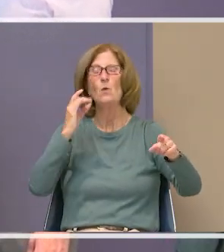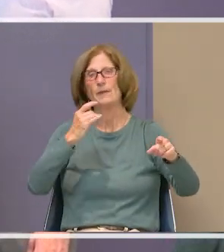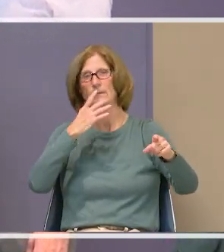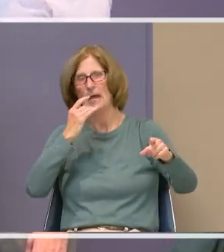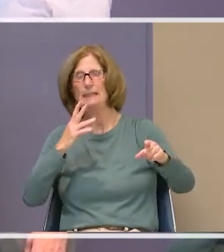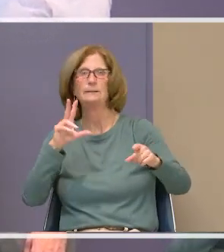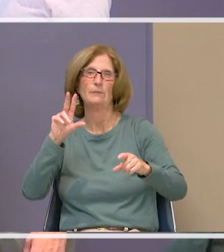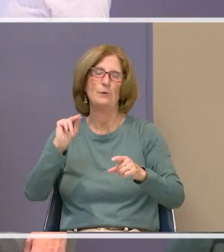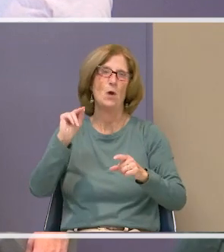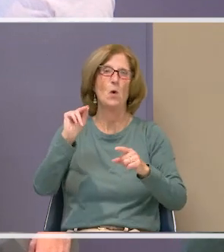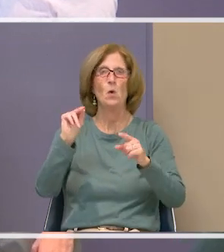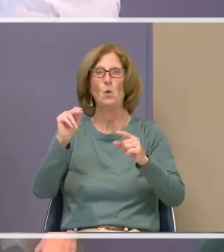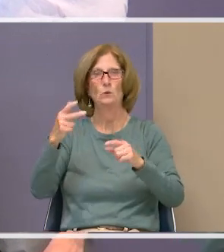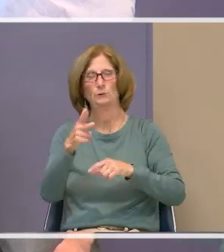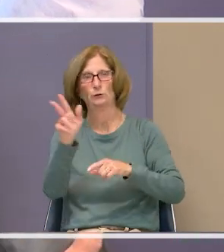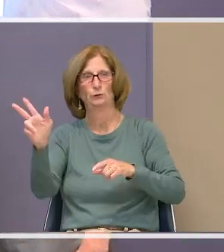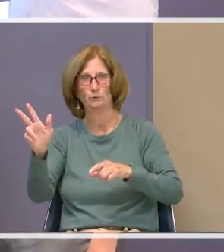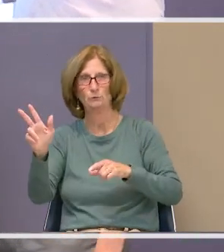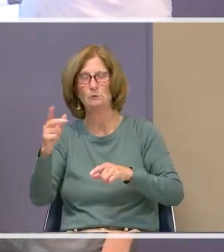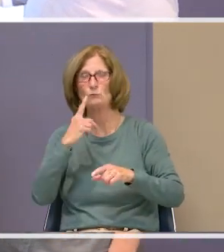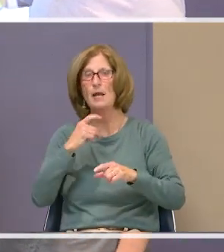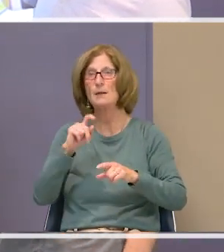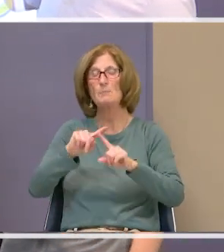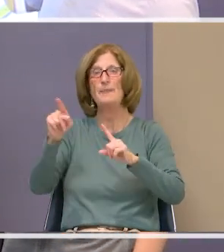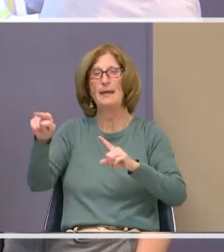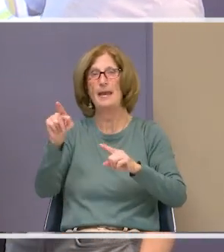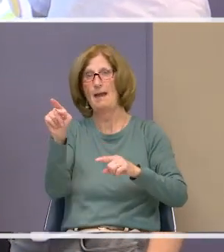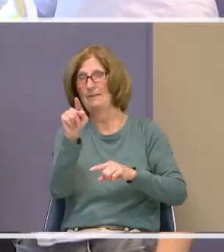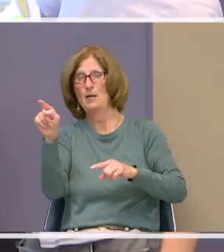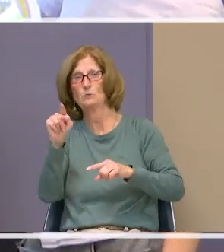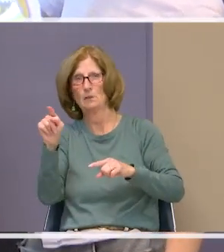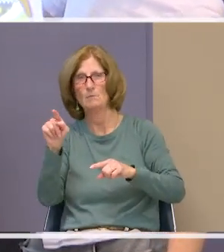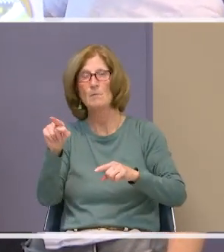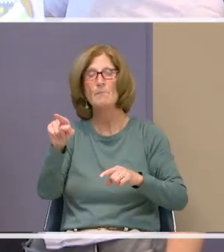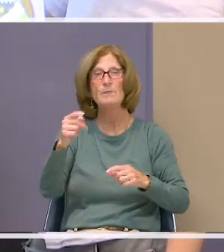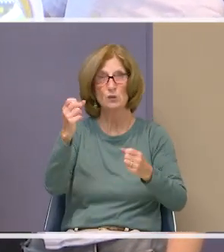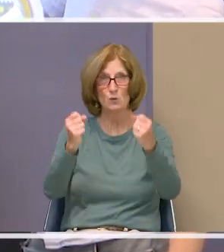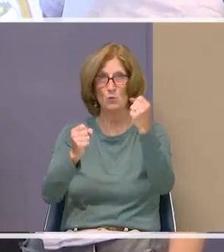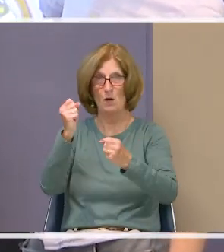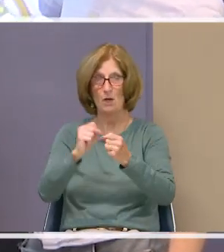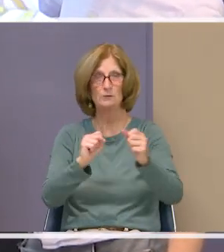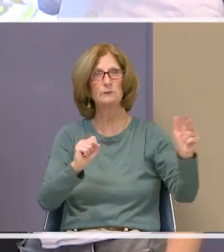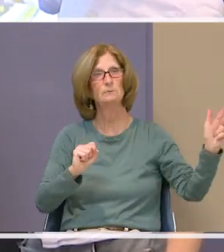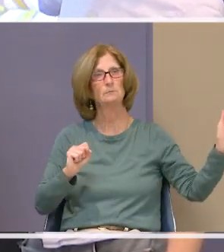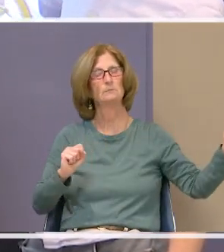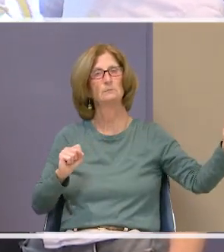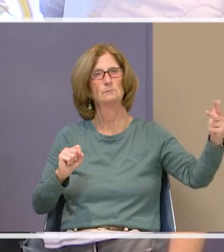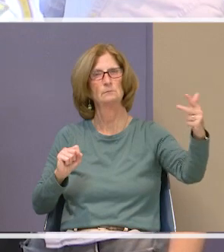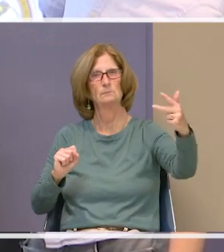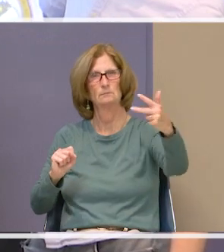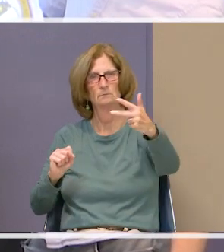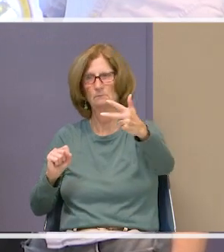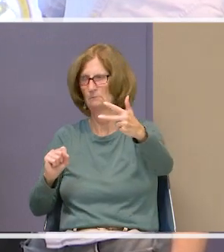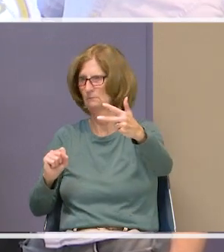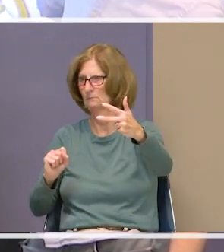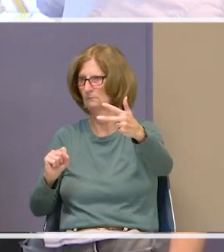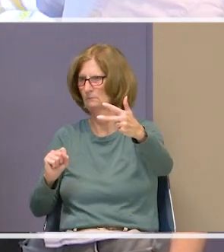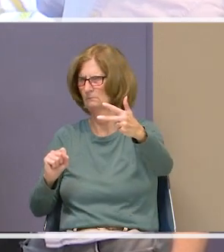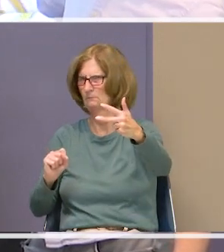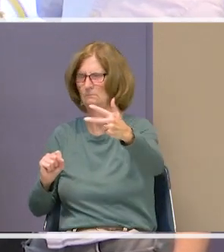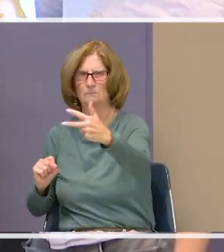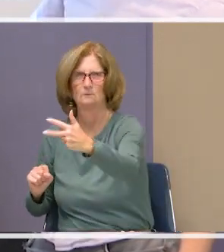no turn on red, but they do get an arrow. And so as a result, cars coming this way on Forbes do not